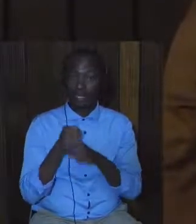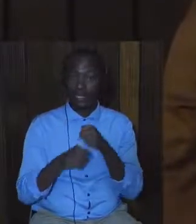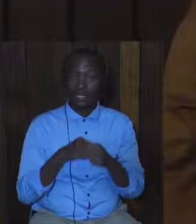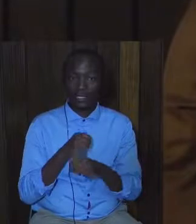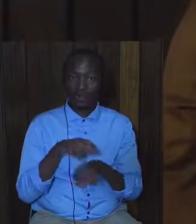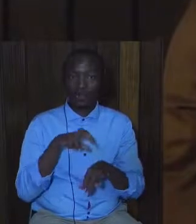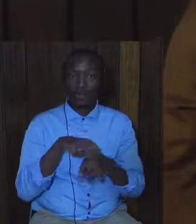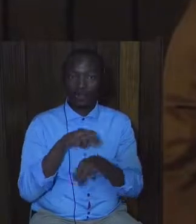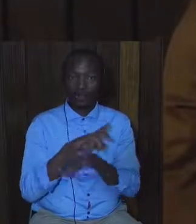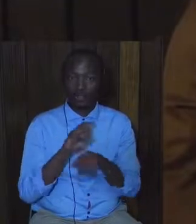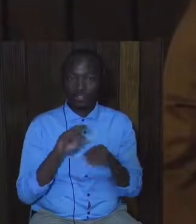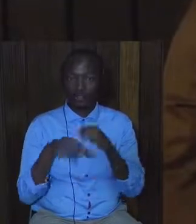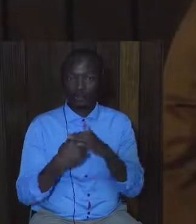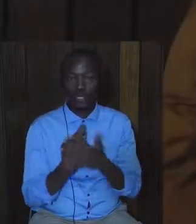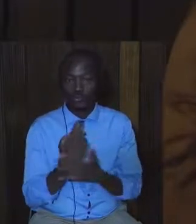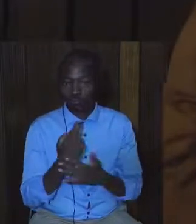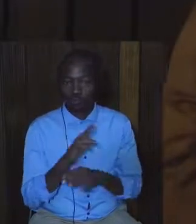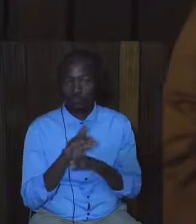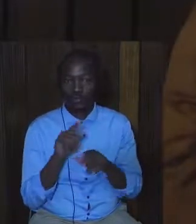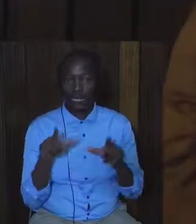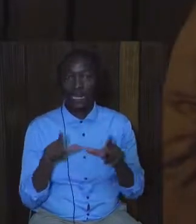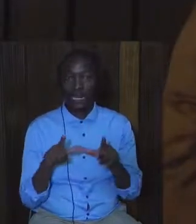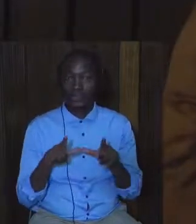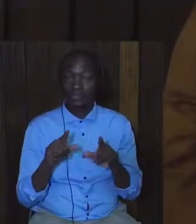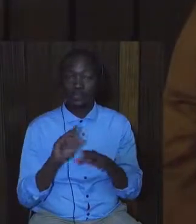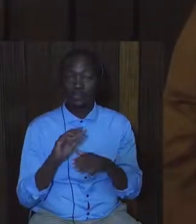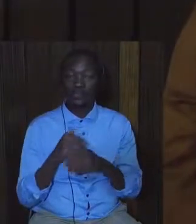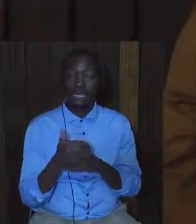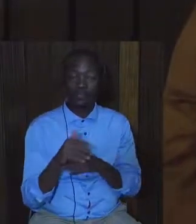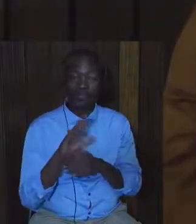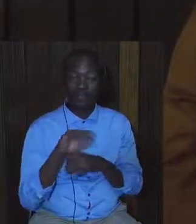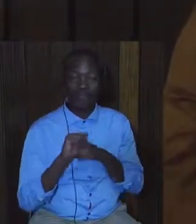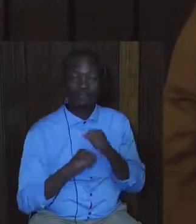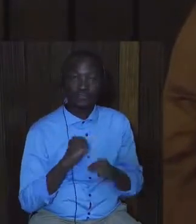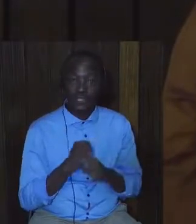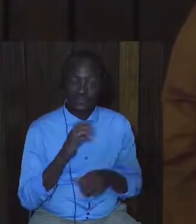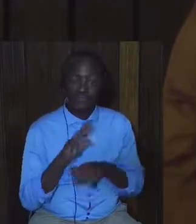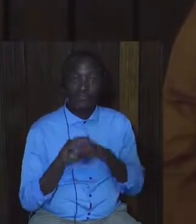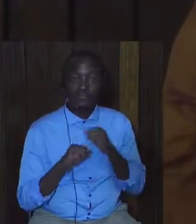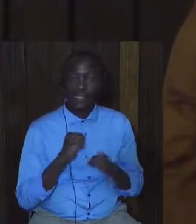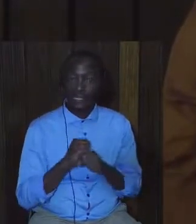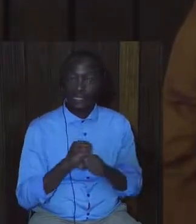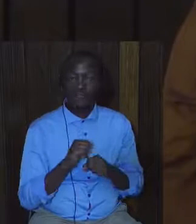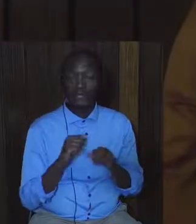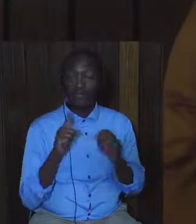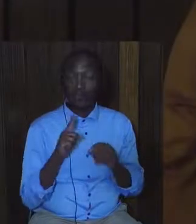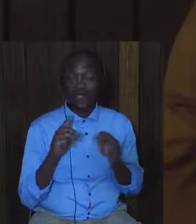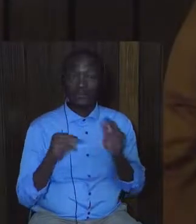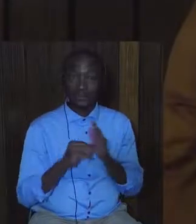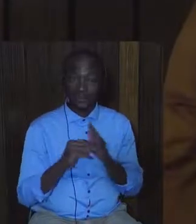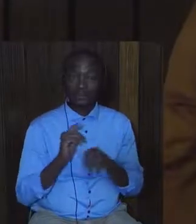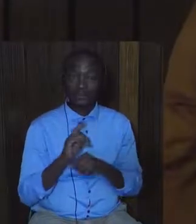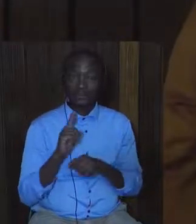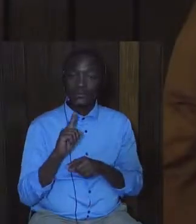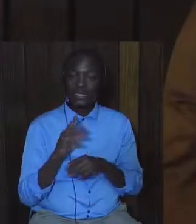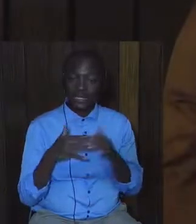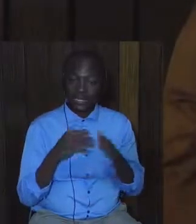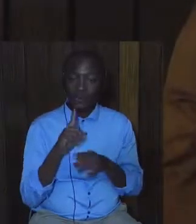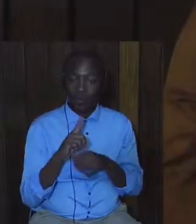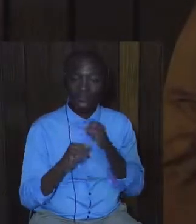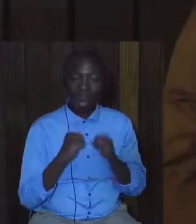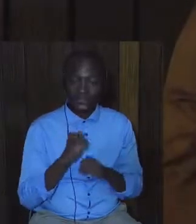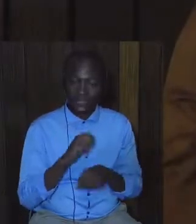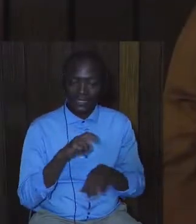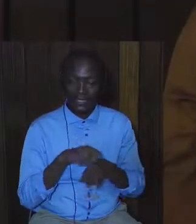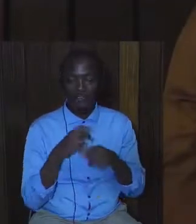their license because it's every 5 years, but there might be as many as 1 million people in any 1 year that need to do this.